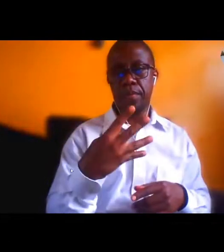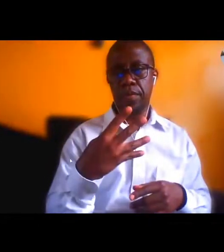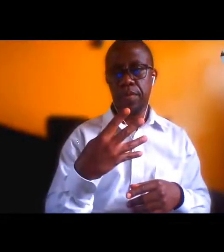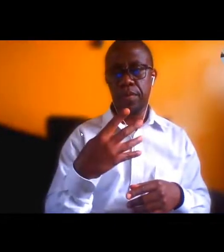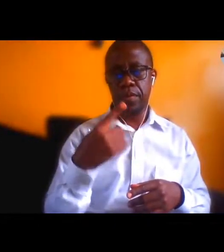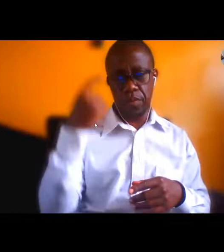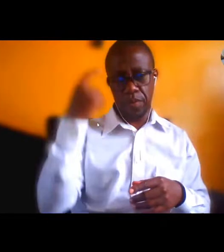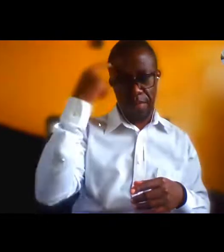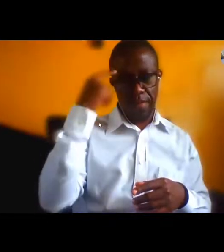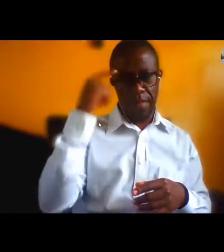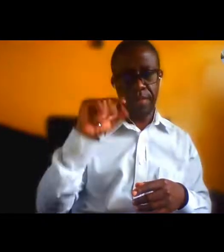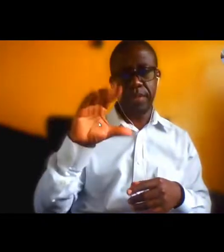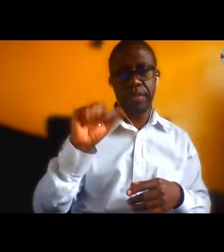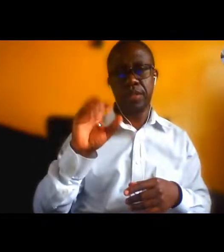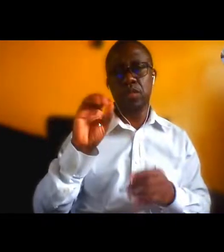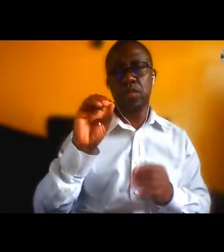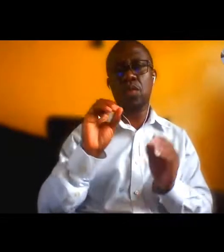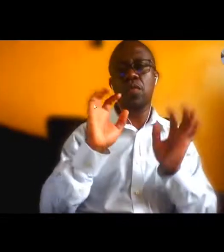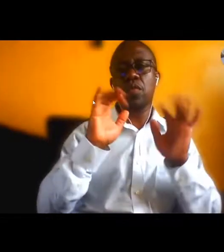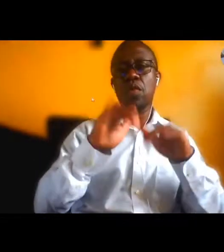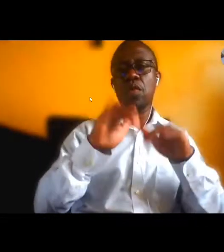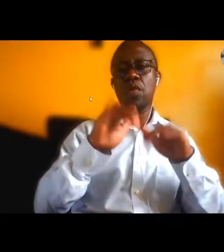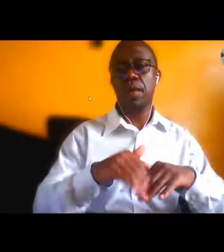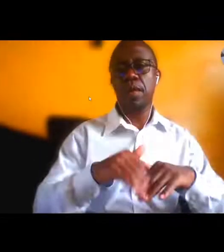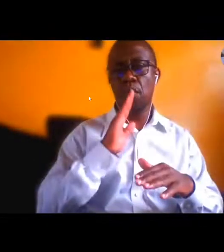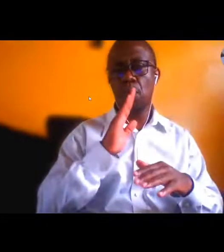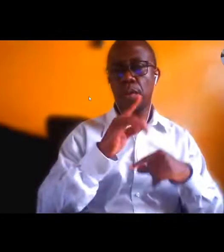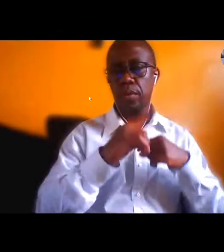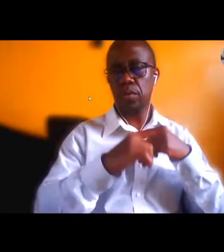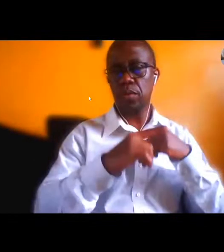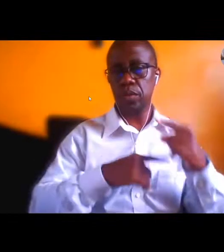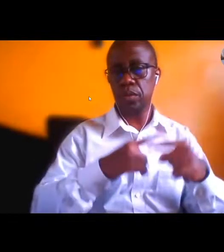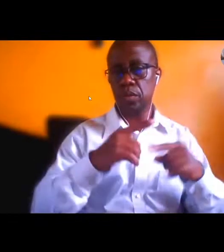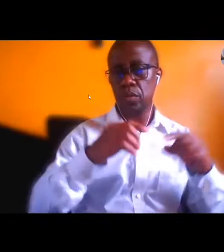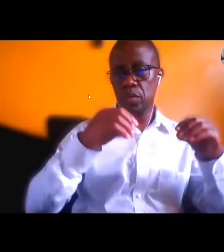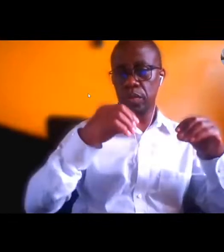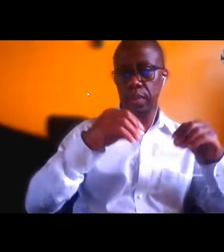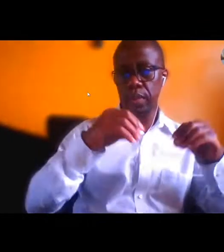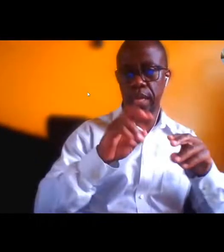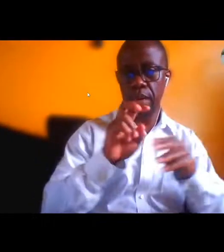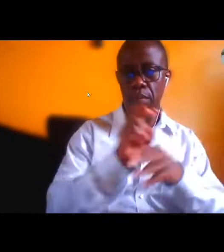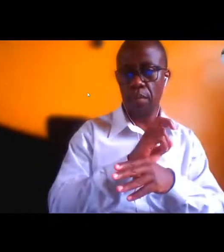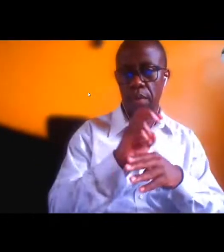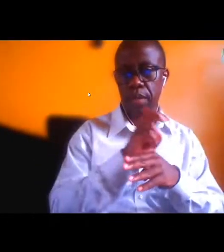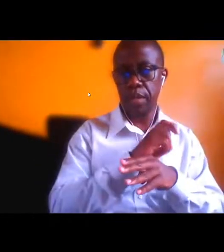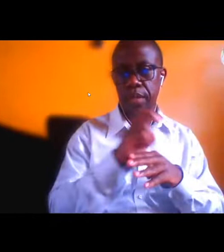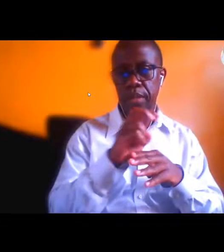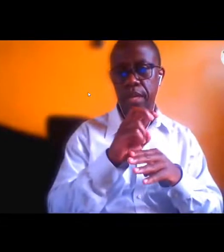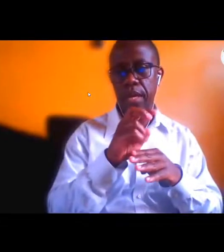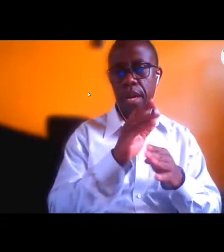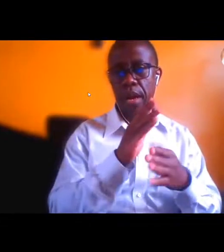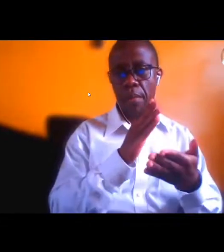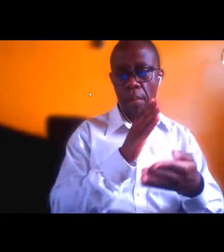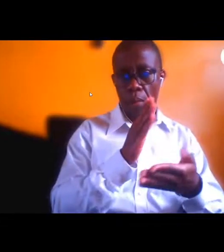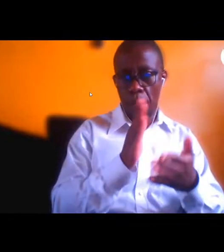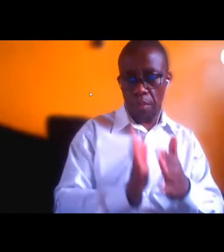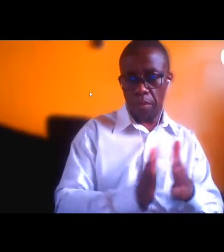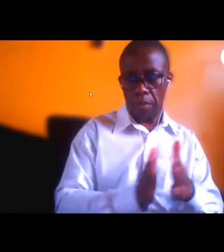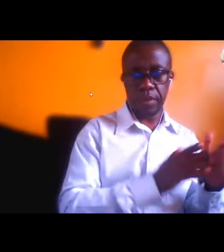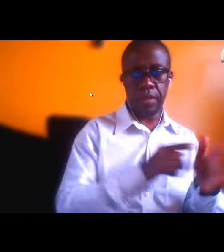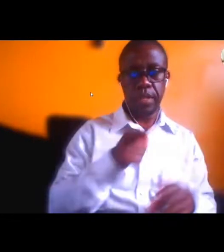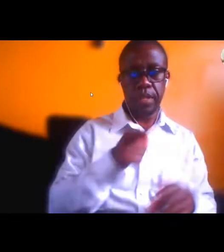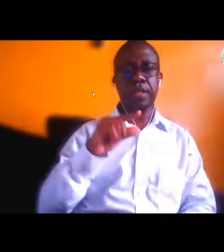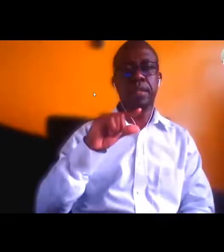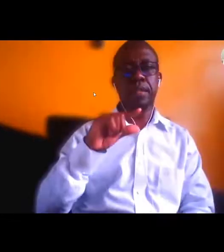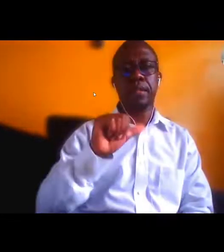clear measure of success to monitor and evaluate its progress? So we're doing this gap analysis, and this gap analysis then will